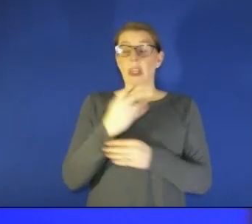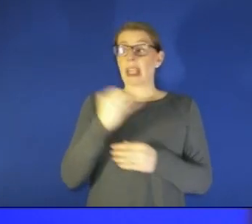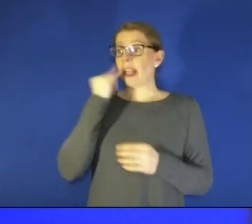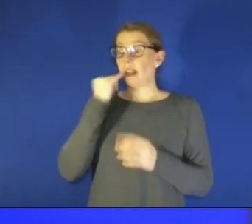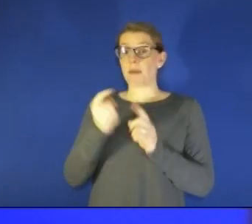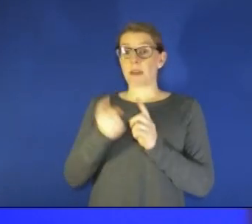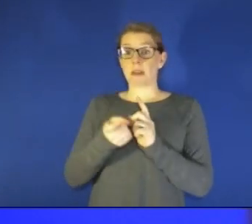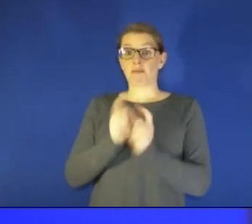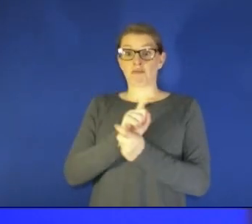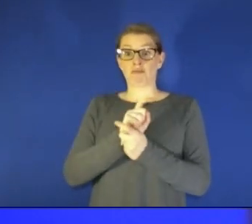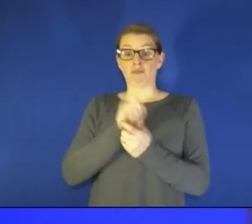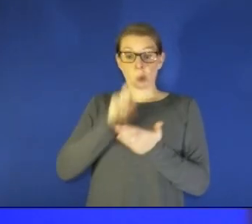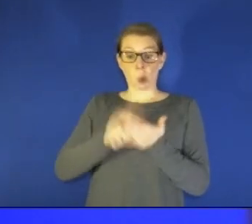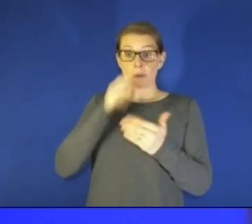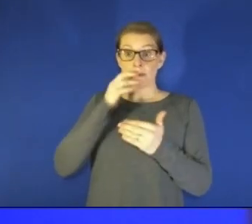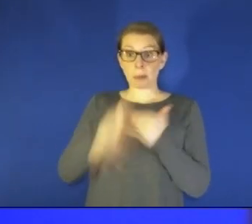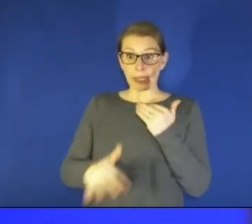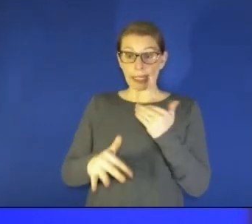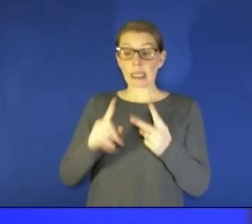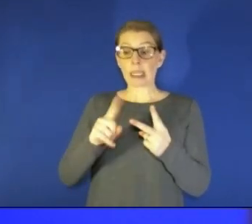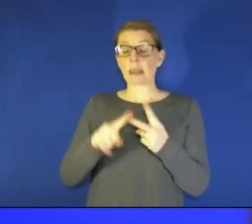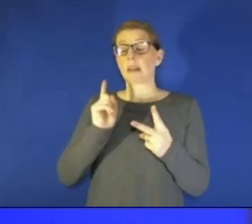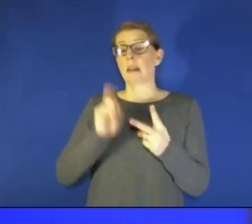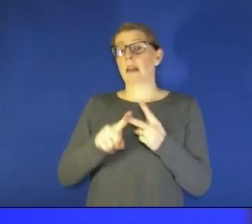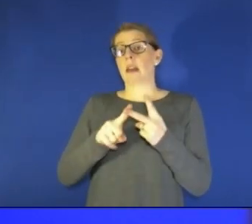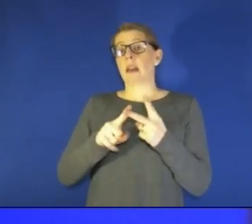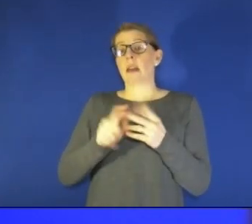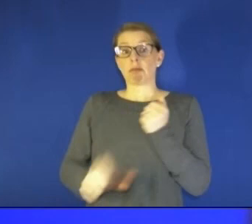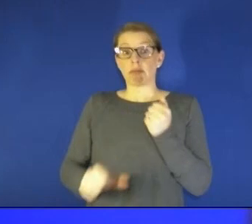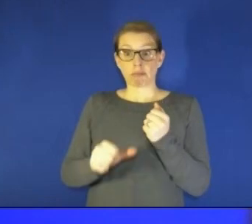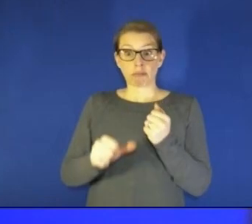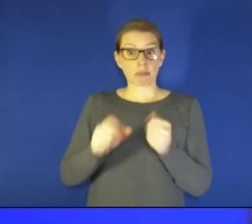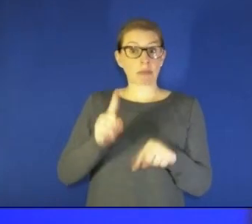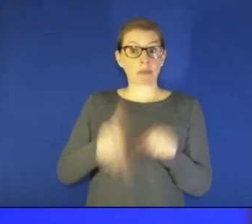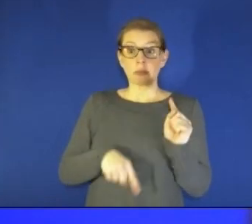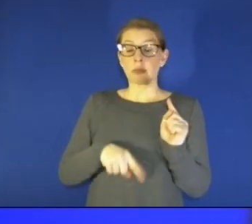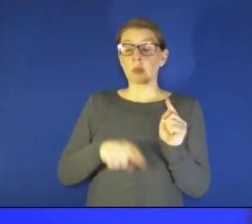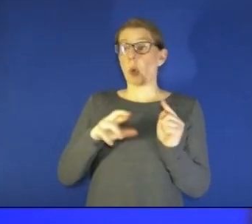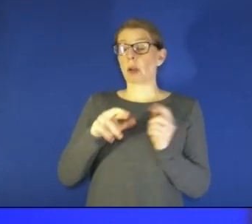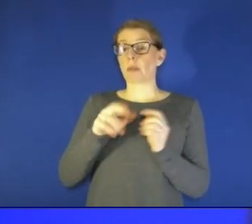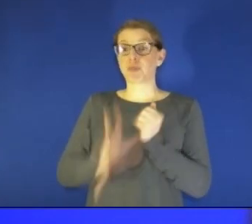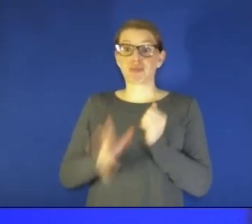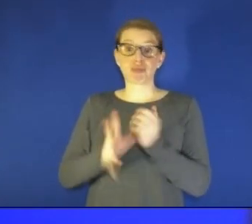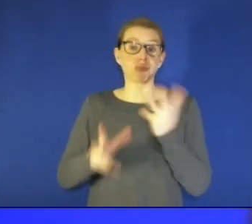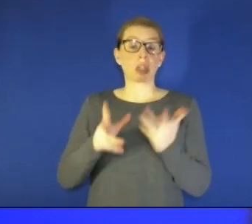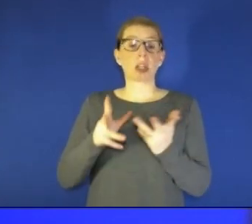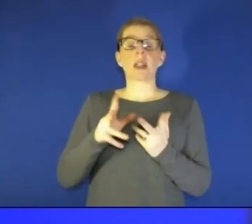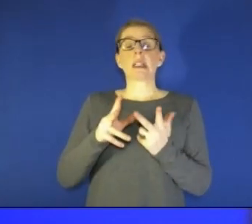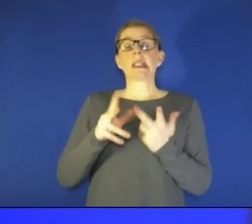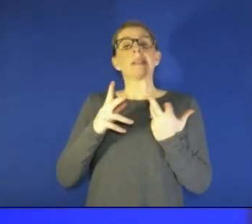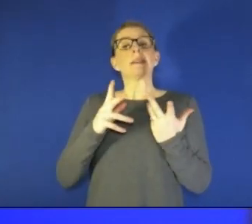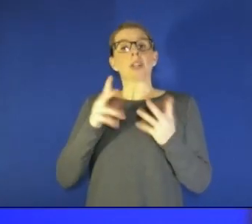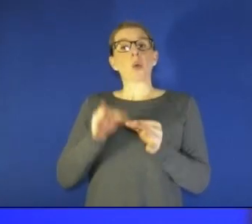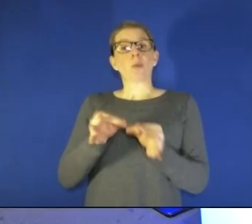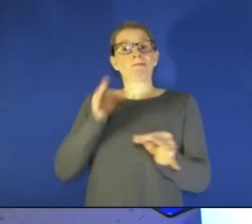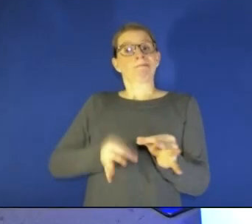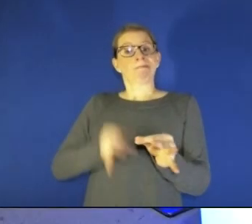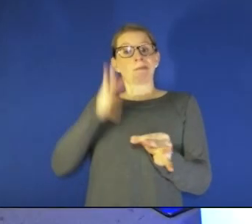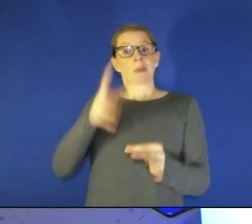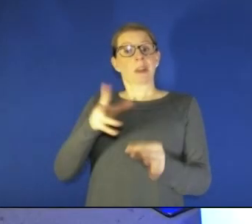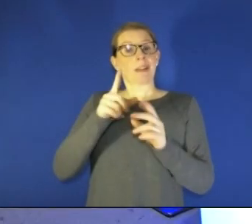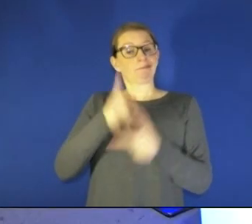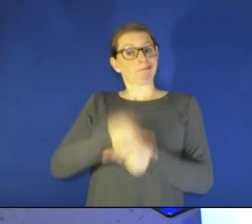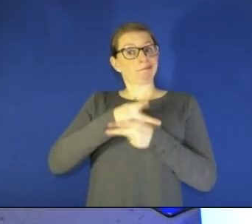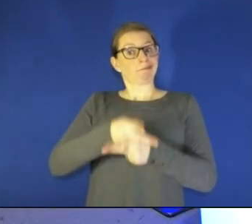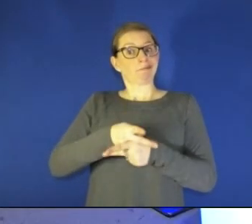sooner. And so knowing your family history is of importance, and you need to be really watching yourself, especially with that history you described. All right, thank